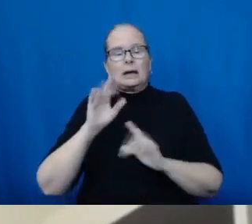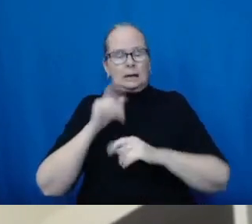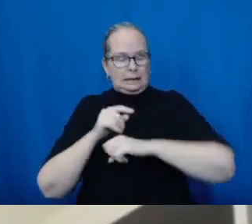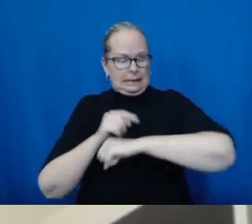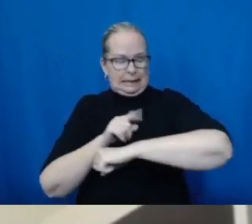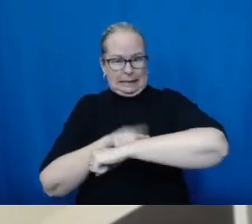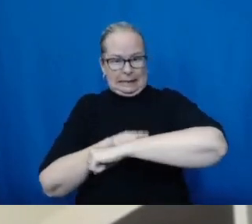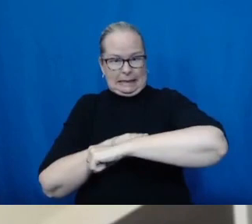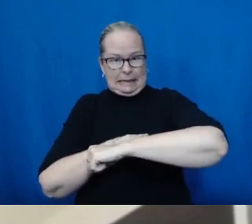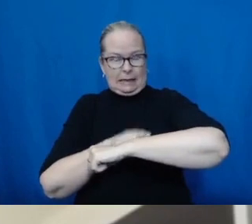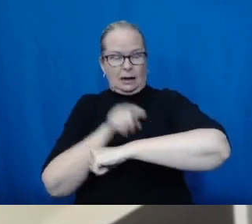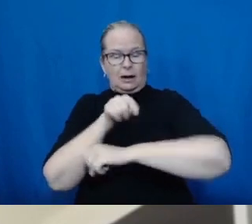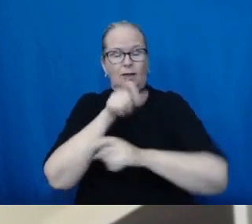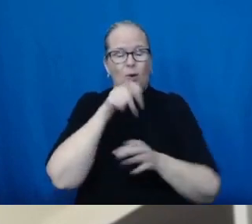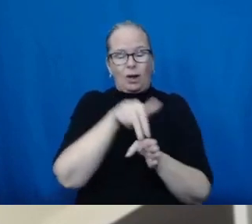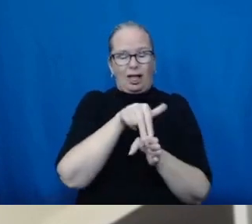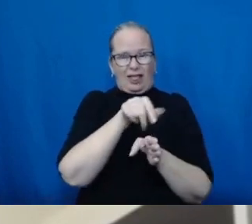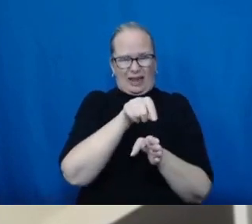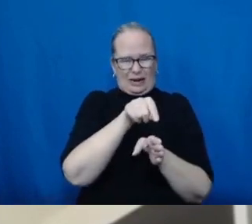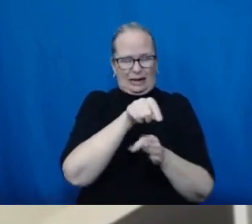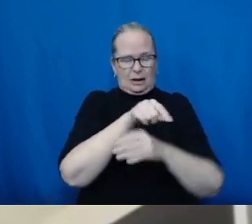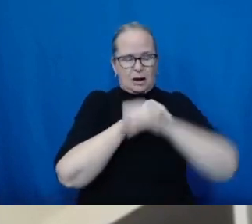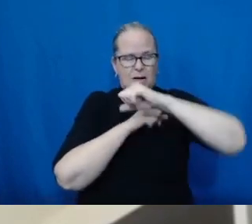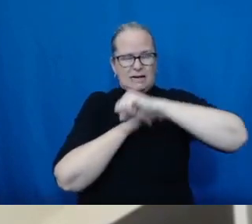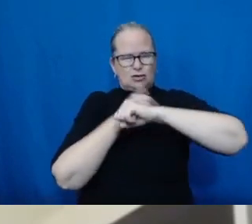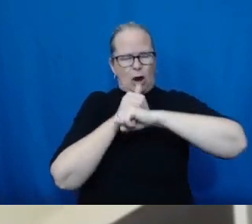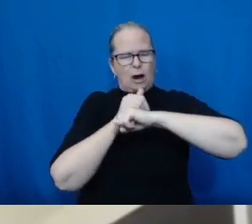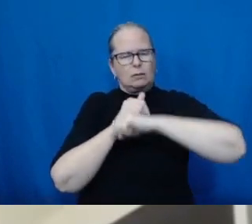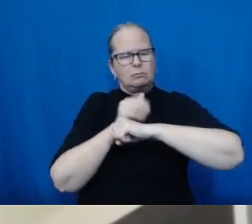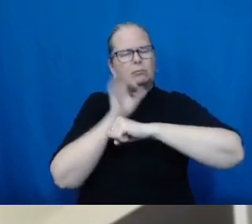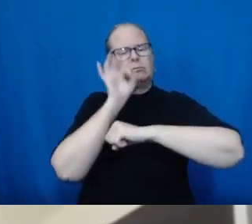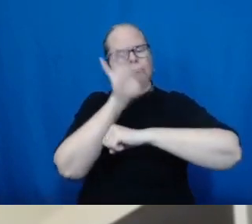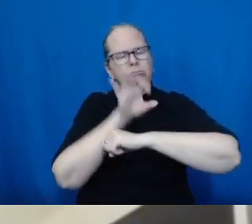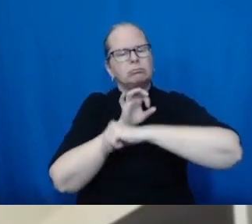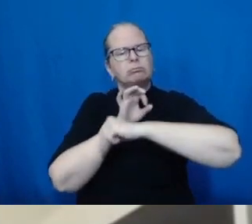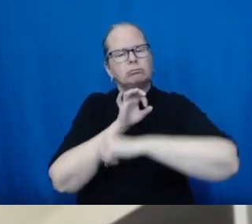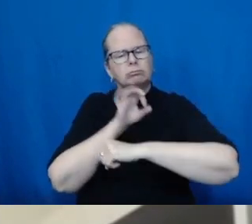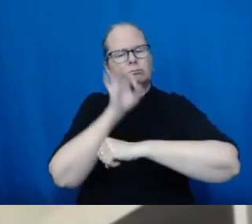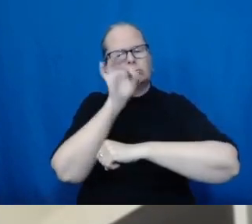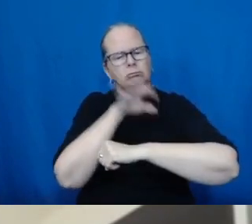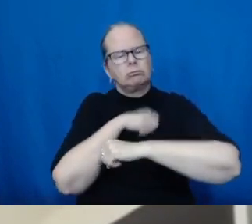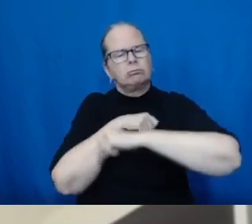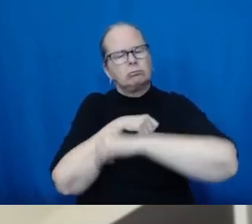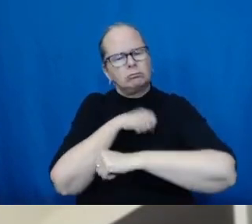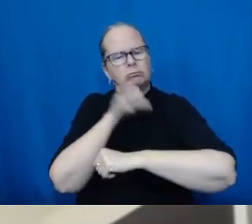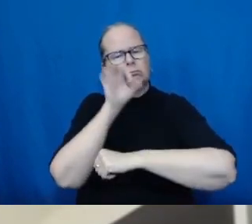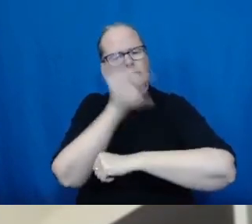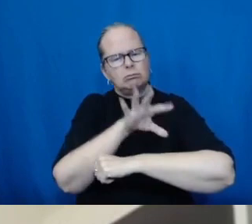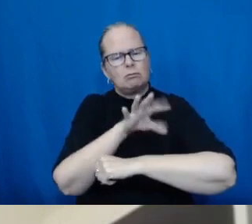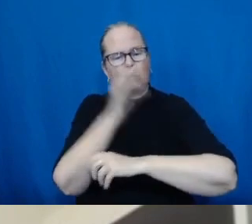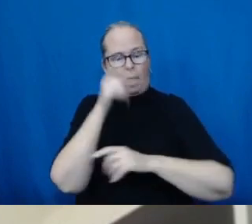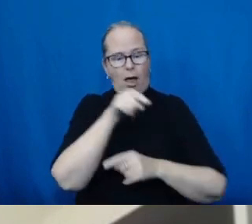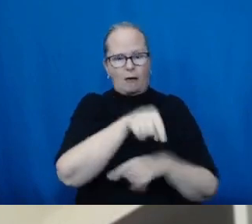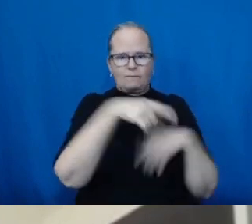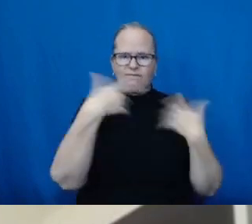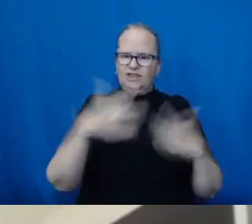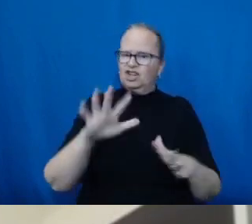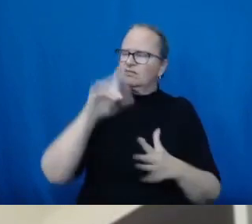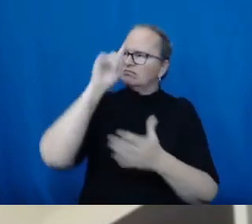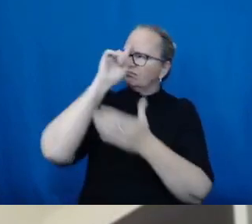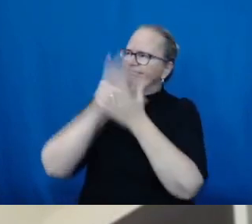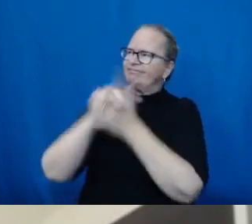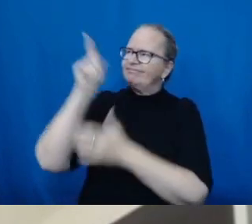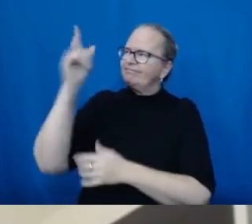And then picking out someone in their lives who is going to be able to be a trusted ear. You've got to have maybe